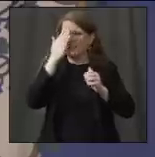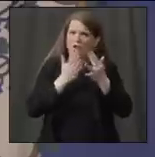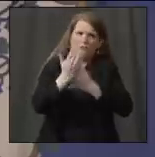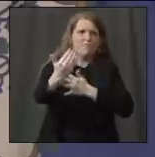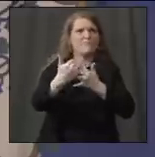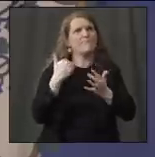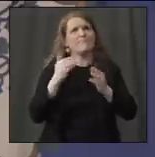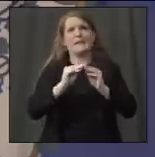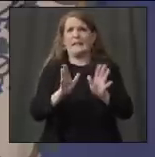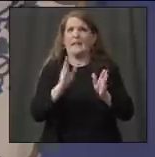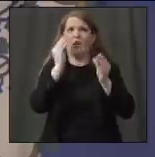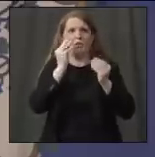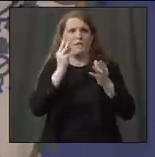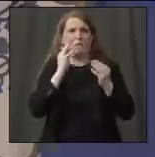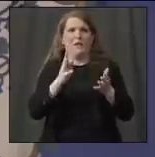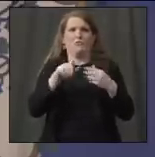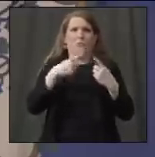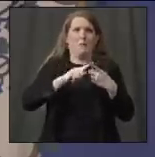we came up with that.